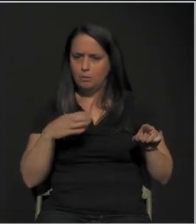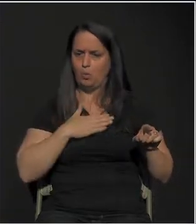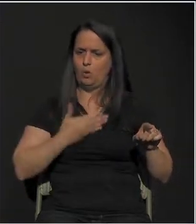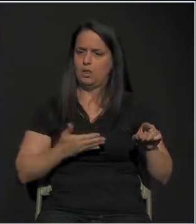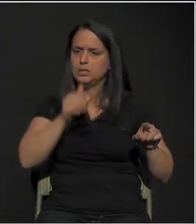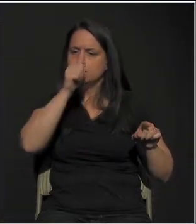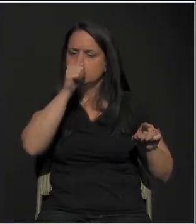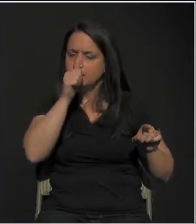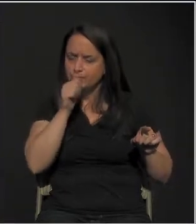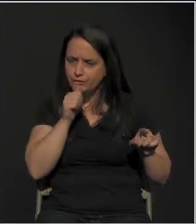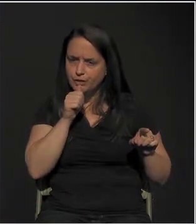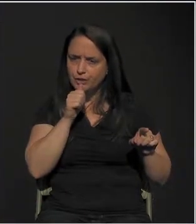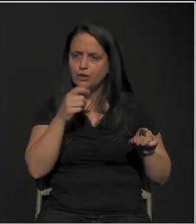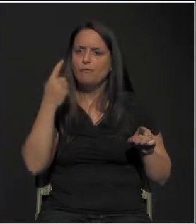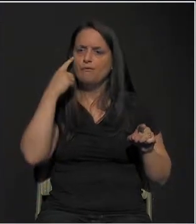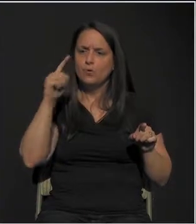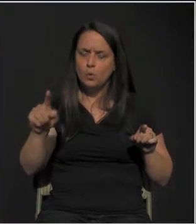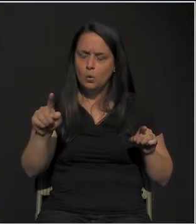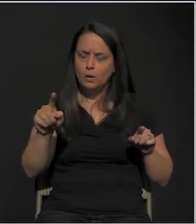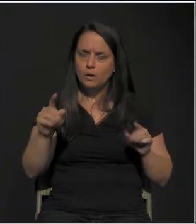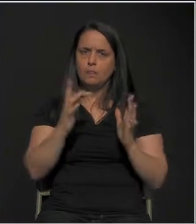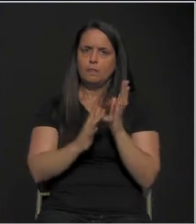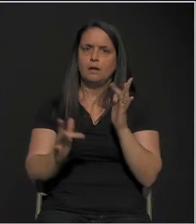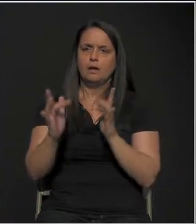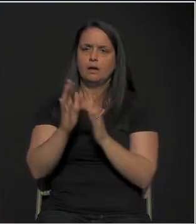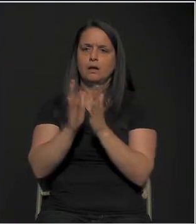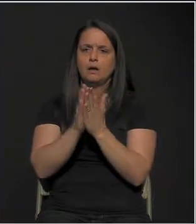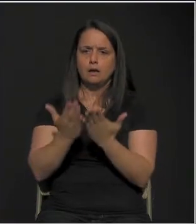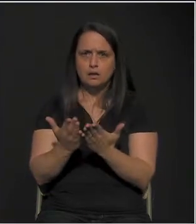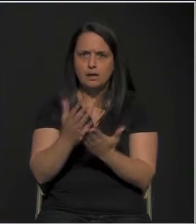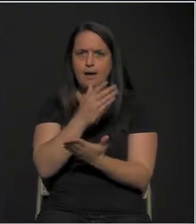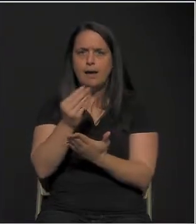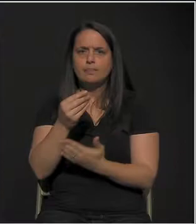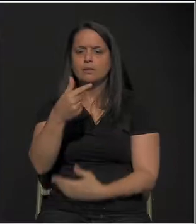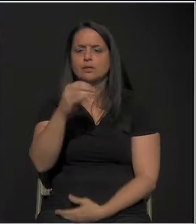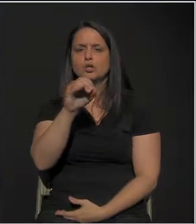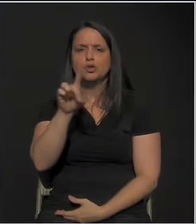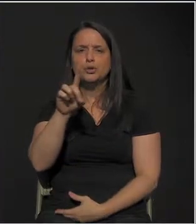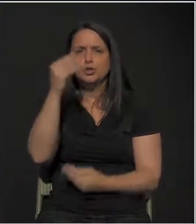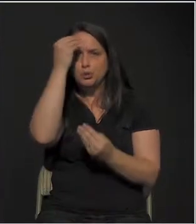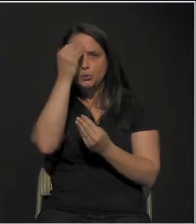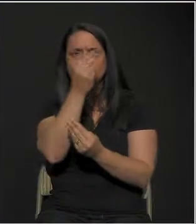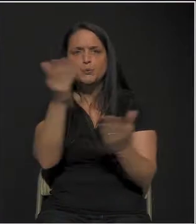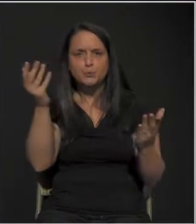suffer for the sake of the good news.